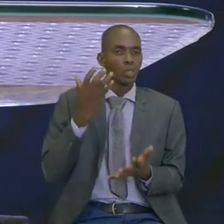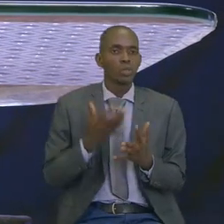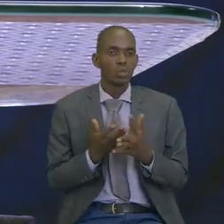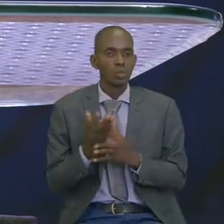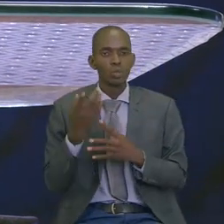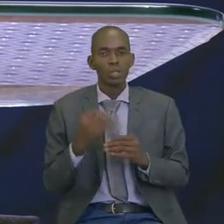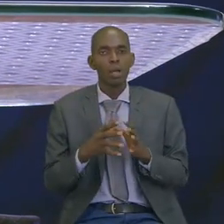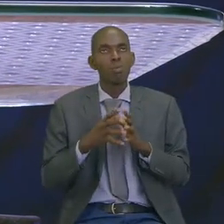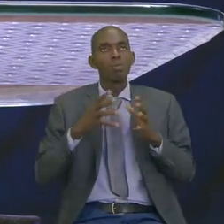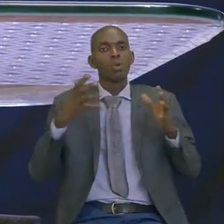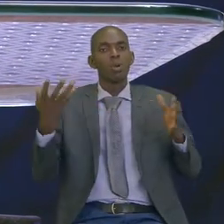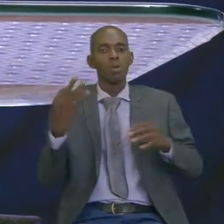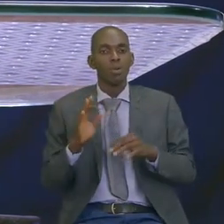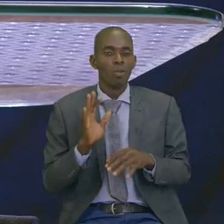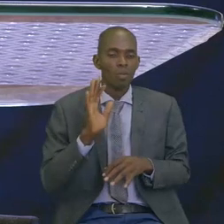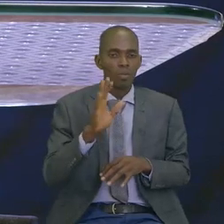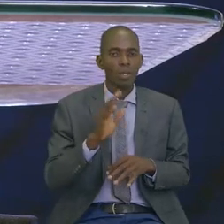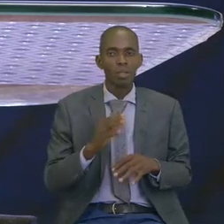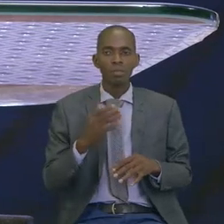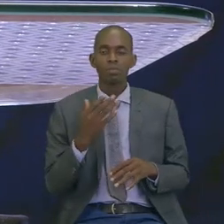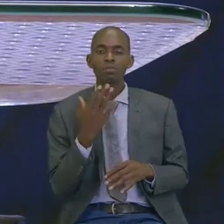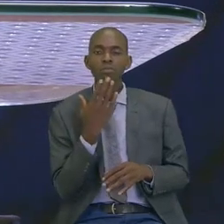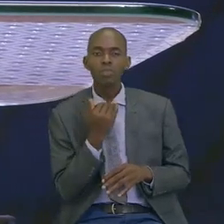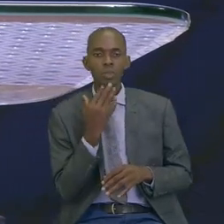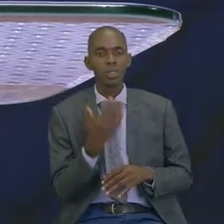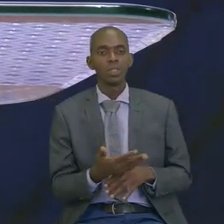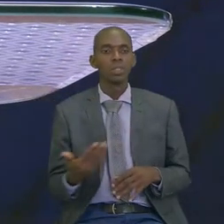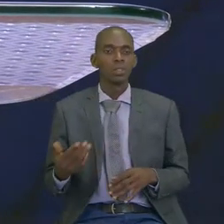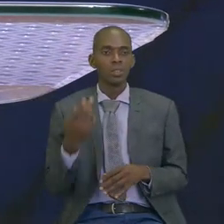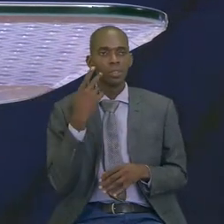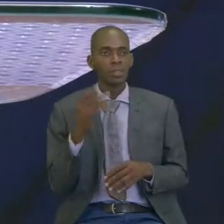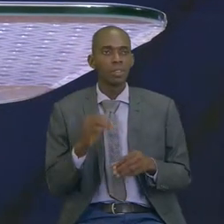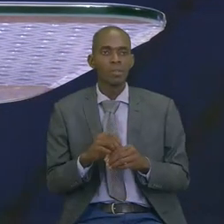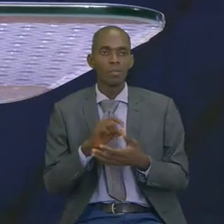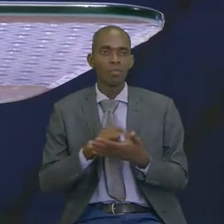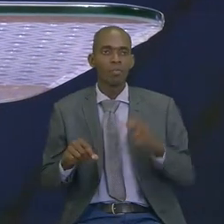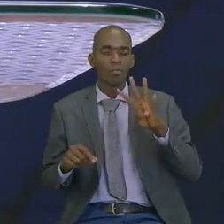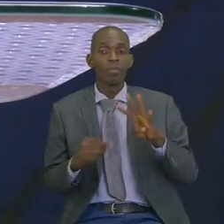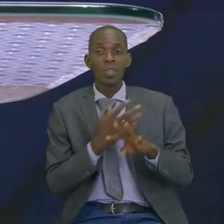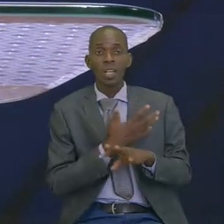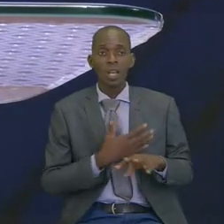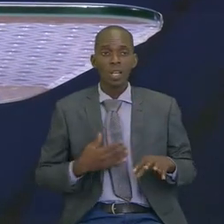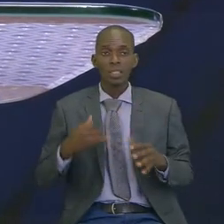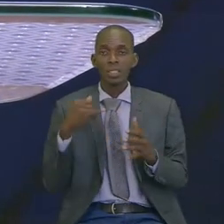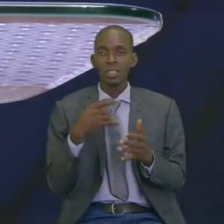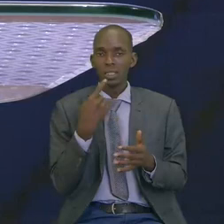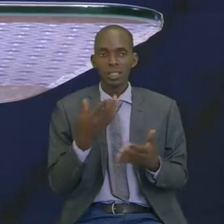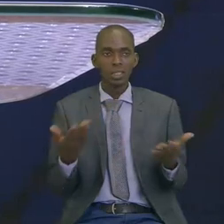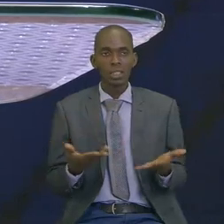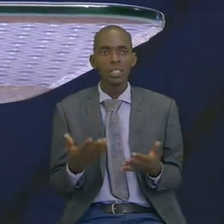through the abundance of her delicacies. Look at verse 4. In verse 4, it now tells us, it says, and I